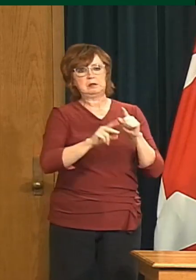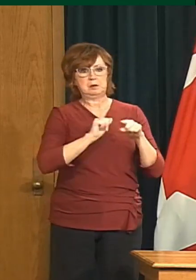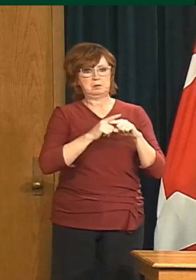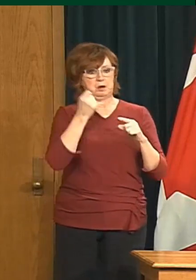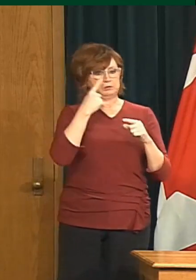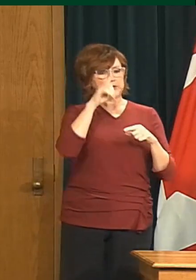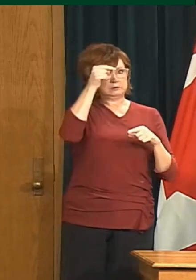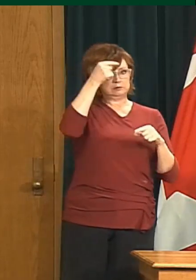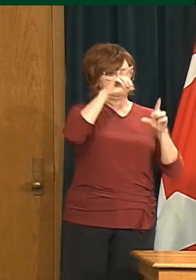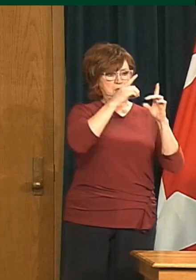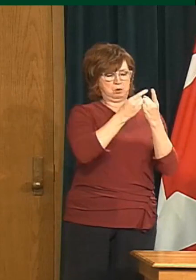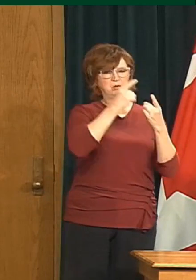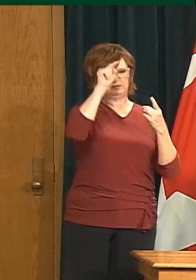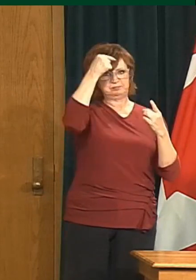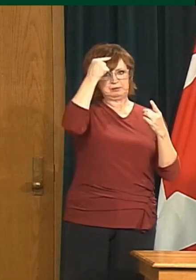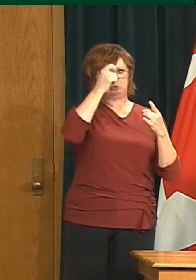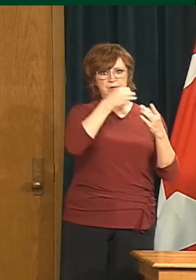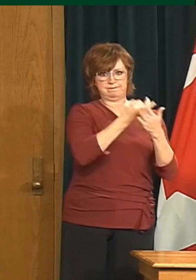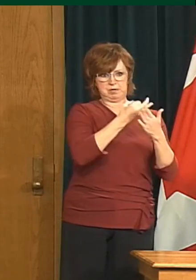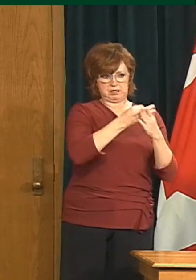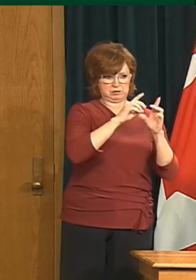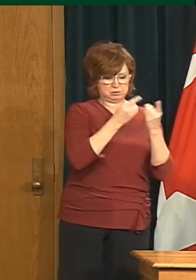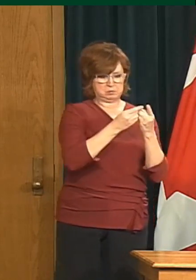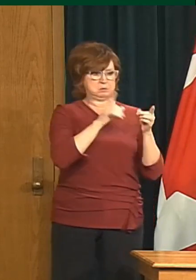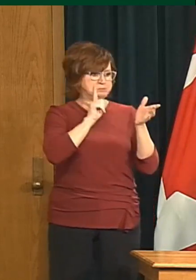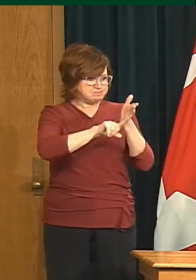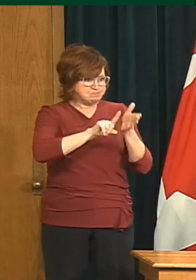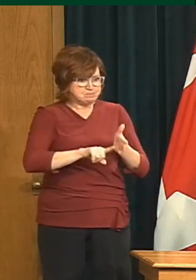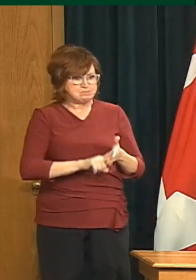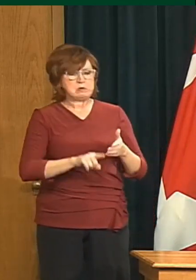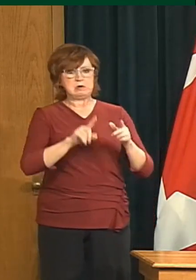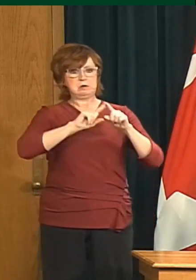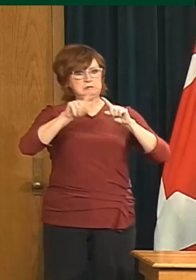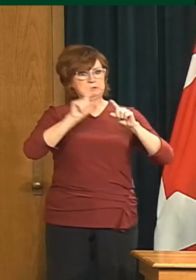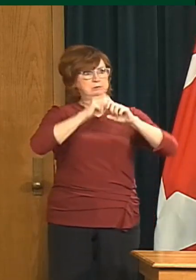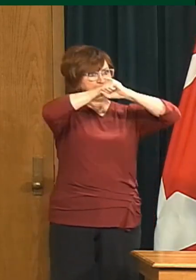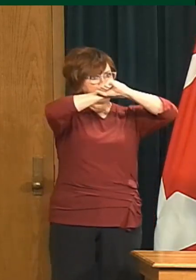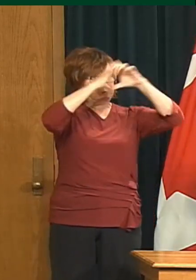want to share those scenarios with the people of Saskatchewan today.